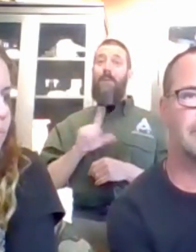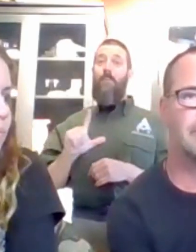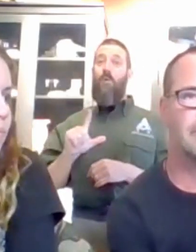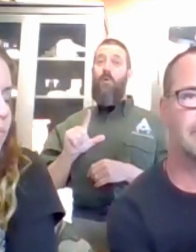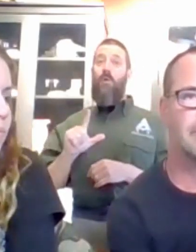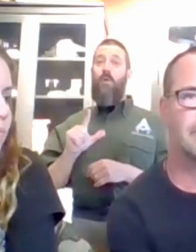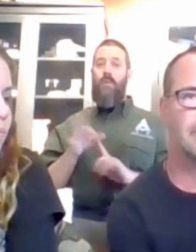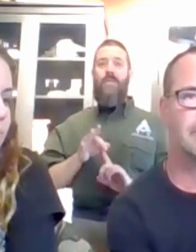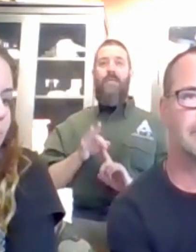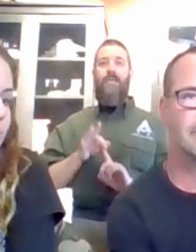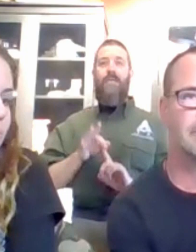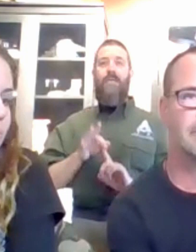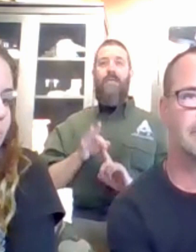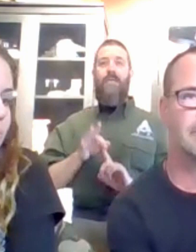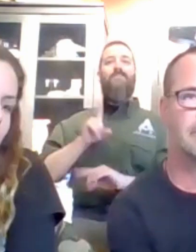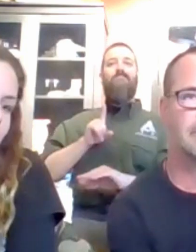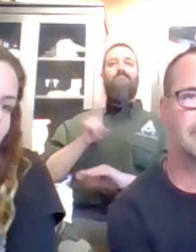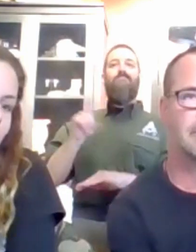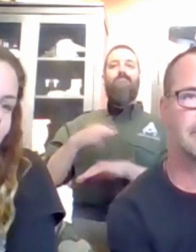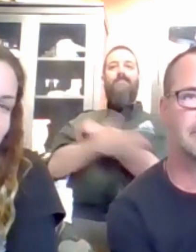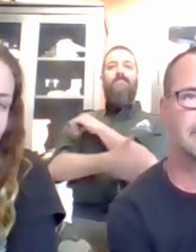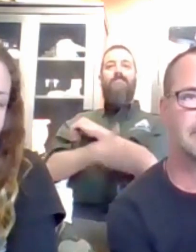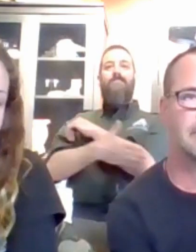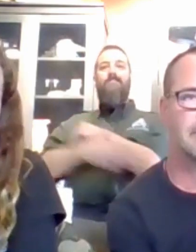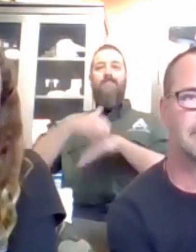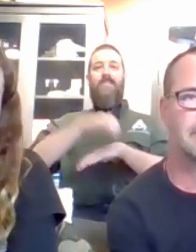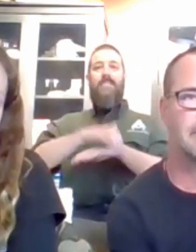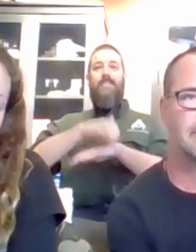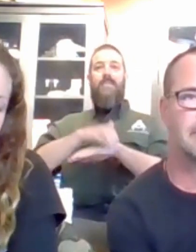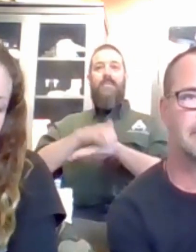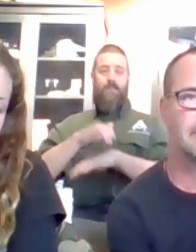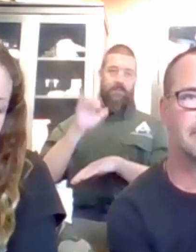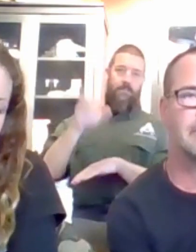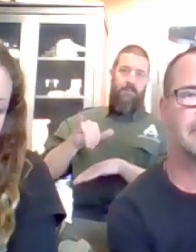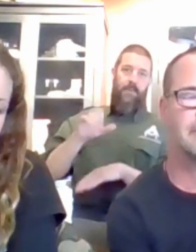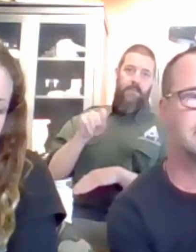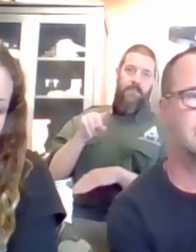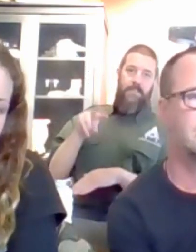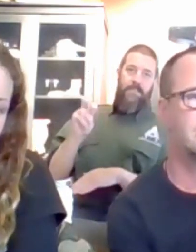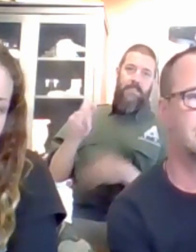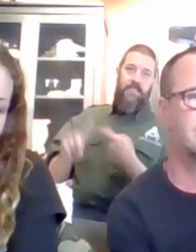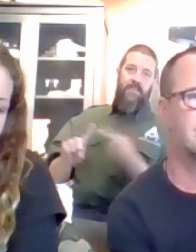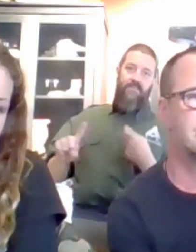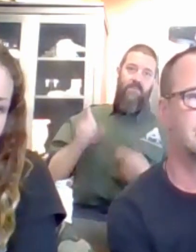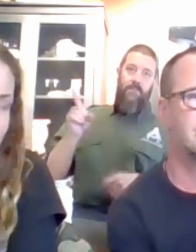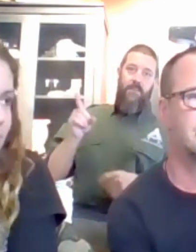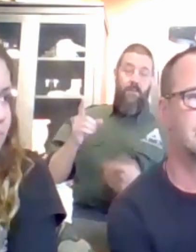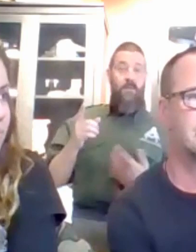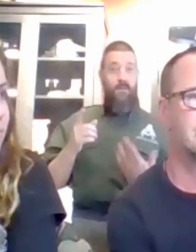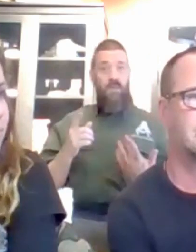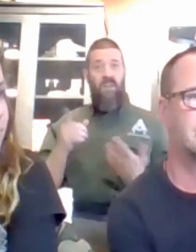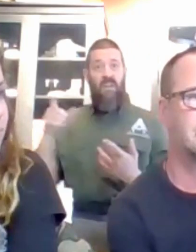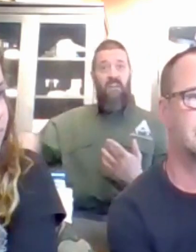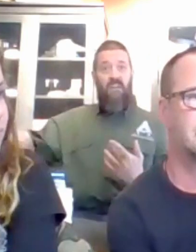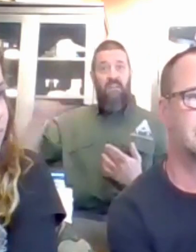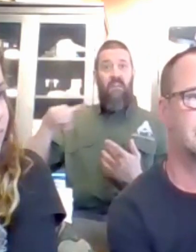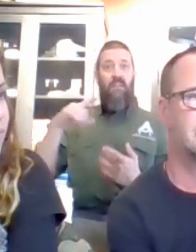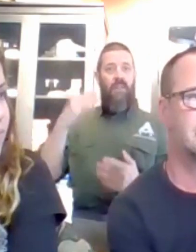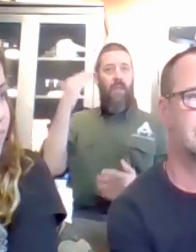are known, especially in England, where Steve is from, as the nanny dog. They are very maternal and paternal,